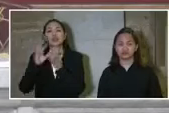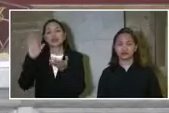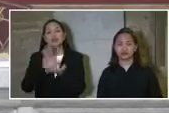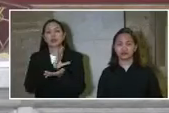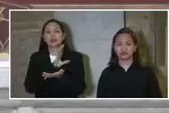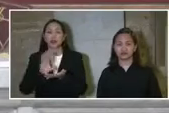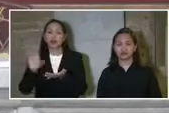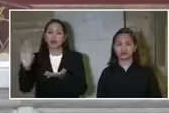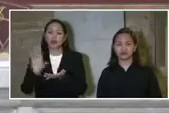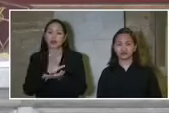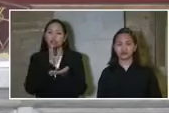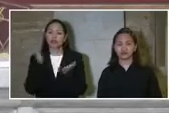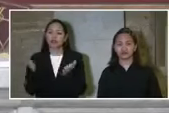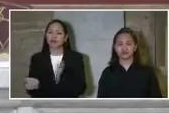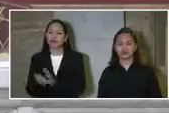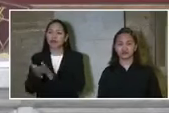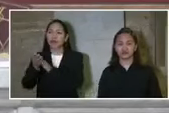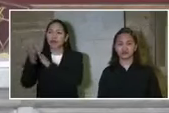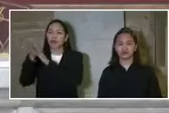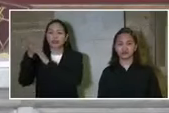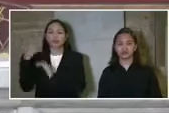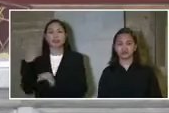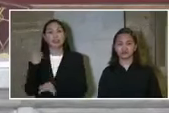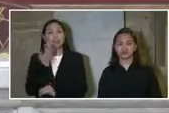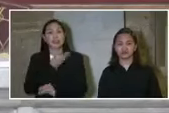exalts and praise as we are.